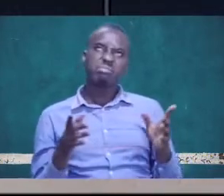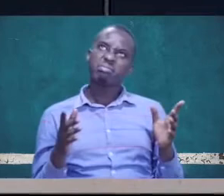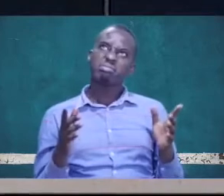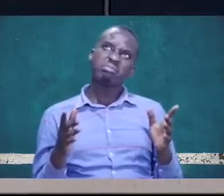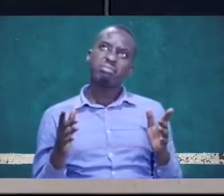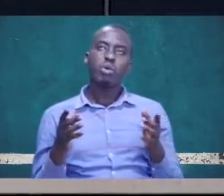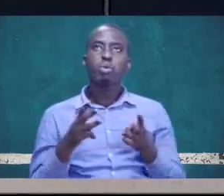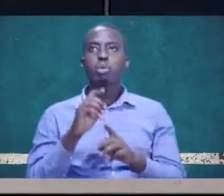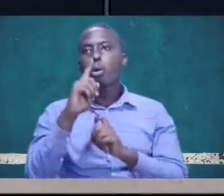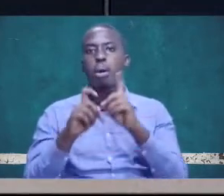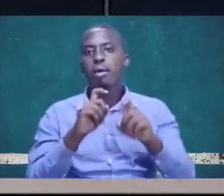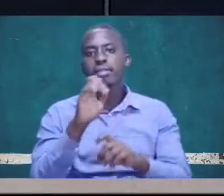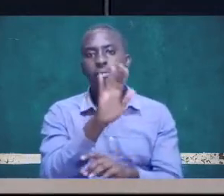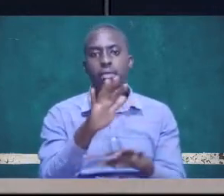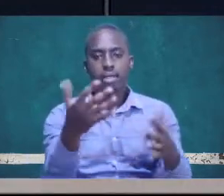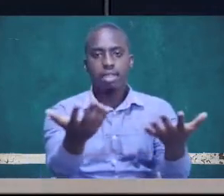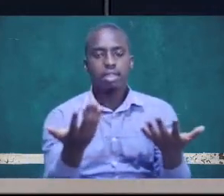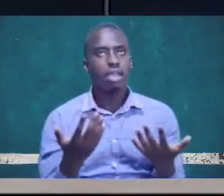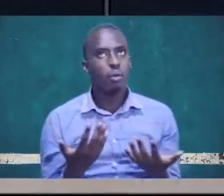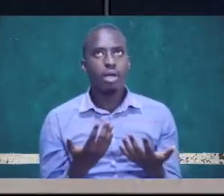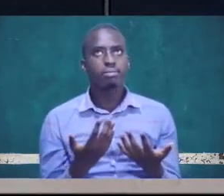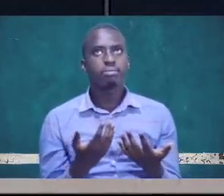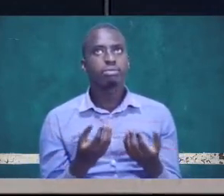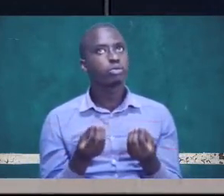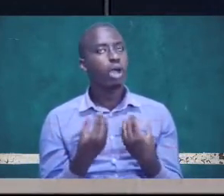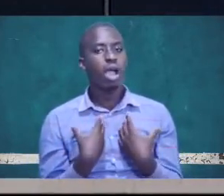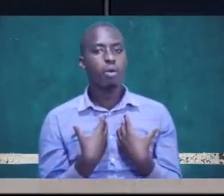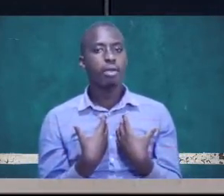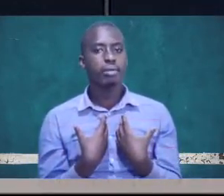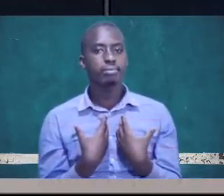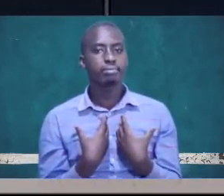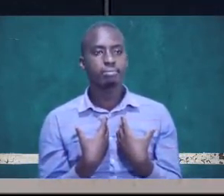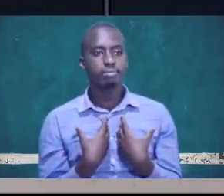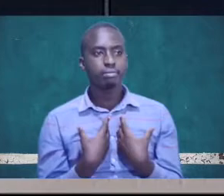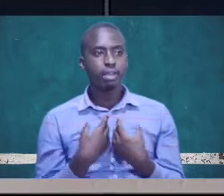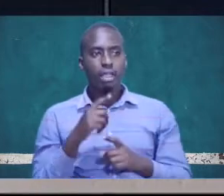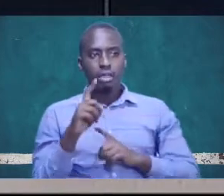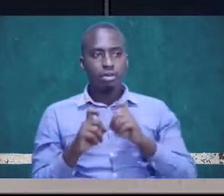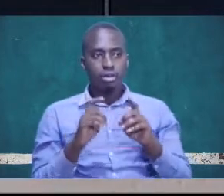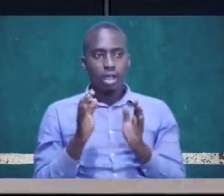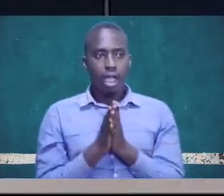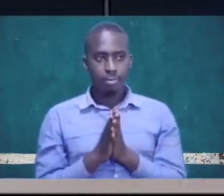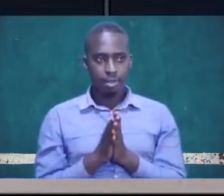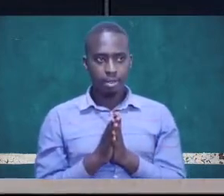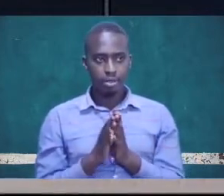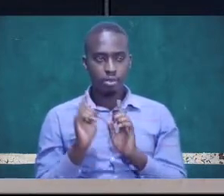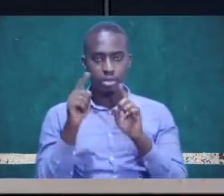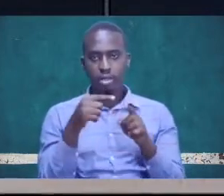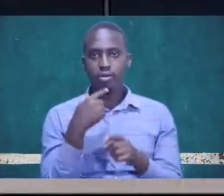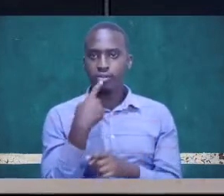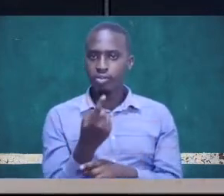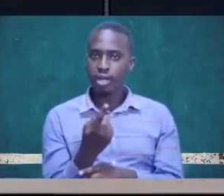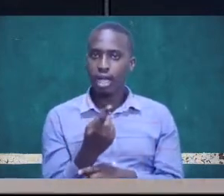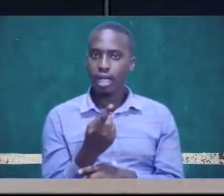way of asking you, or just you are given the question and you are going to identify